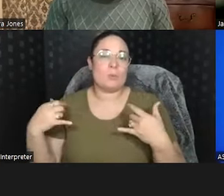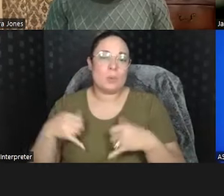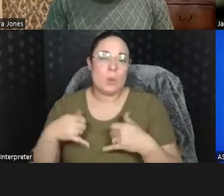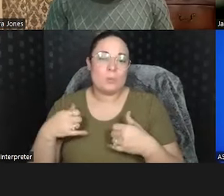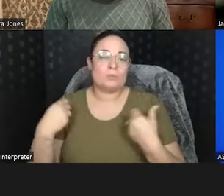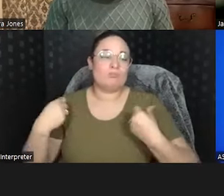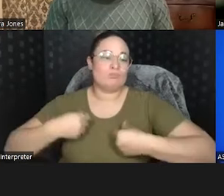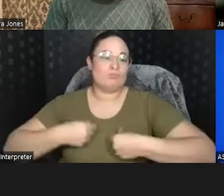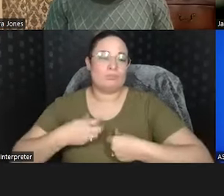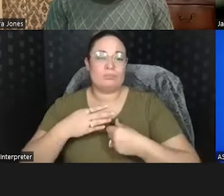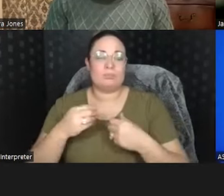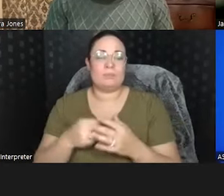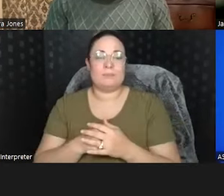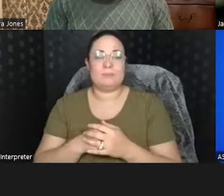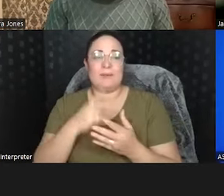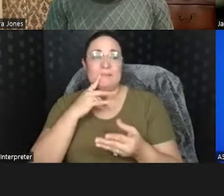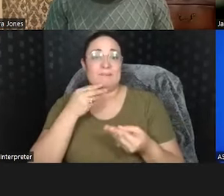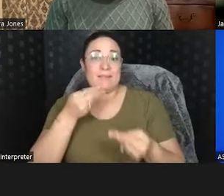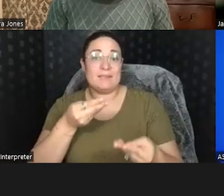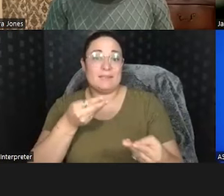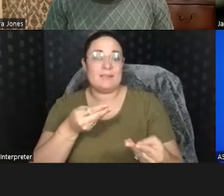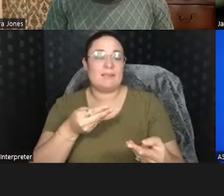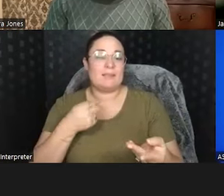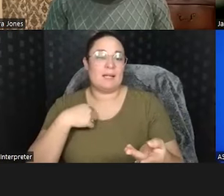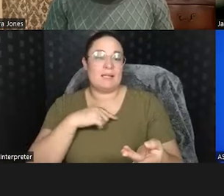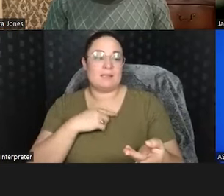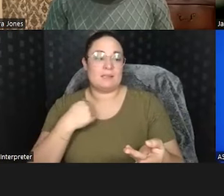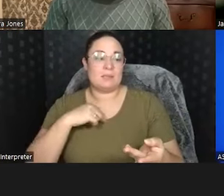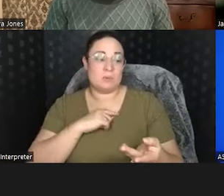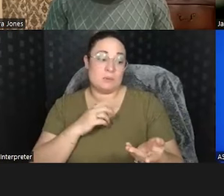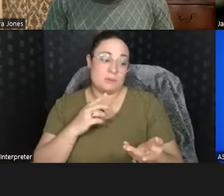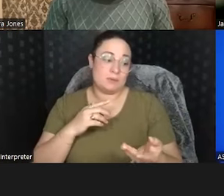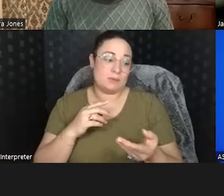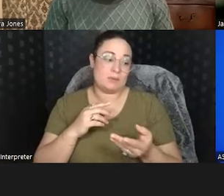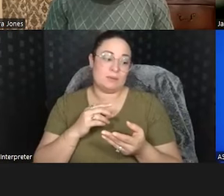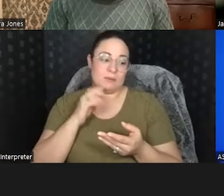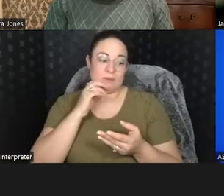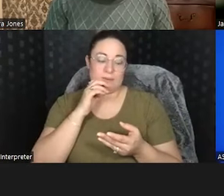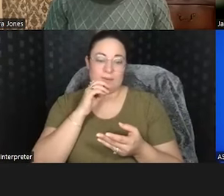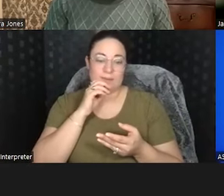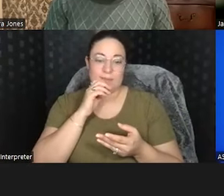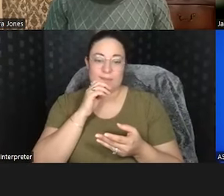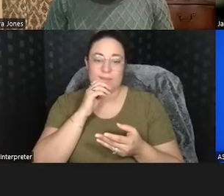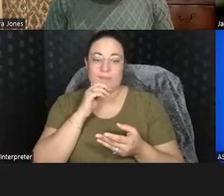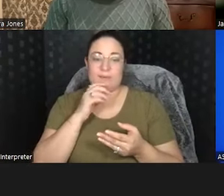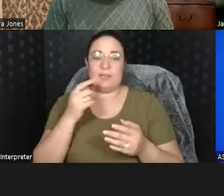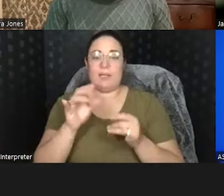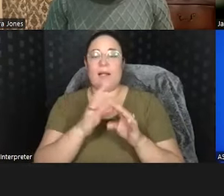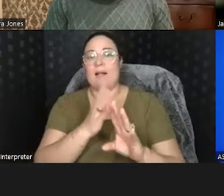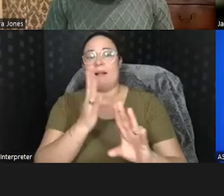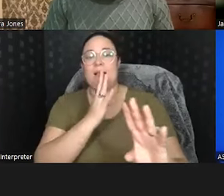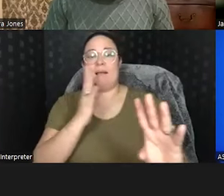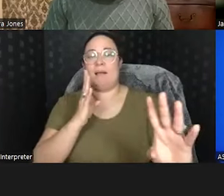as well as feed us. And when we was in a line, the line was like all the way around the